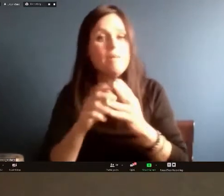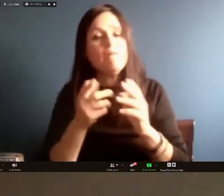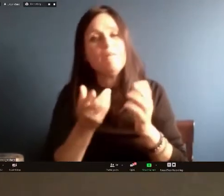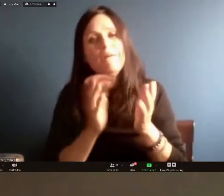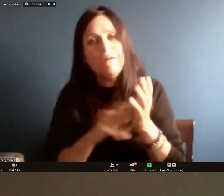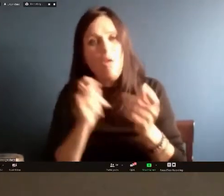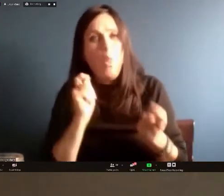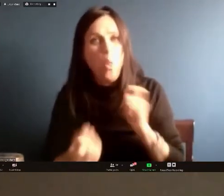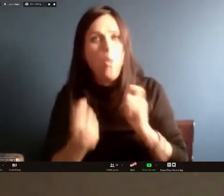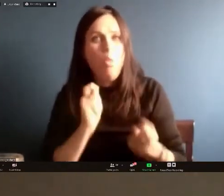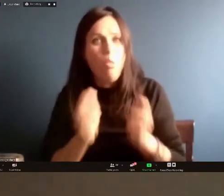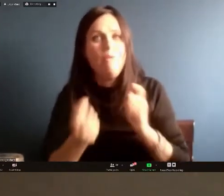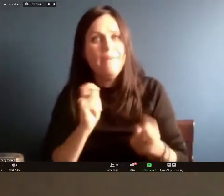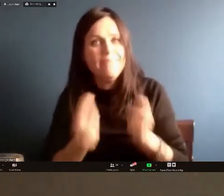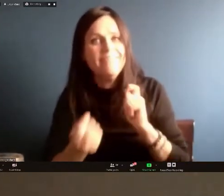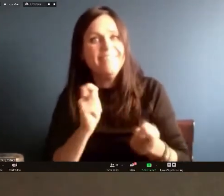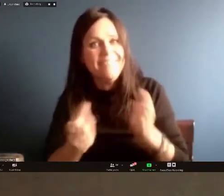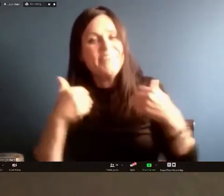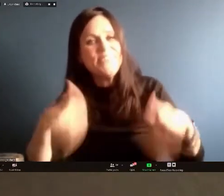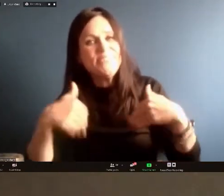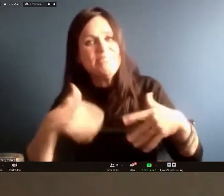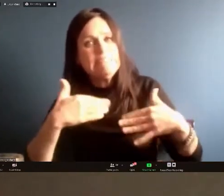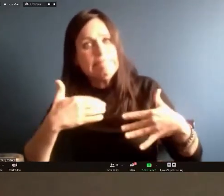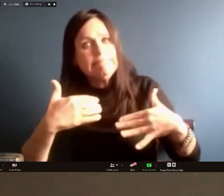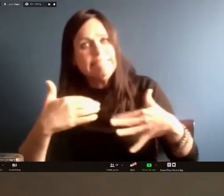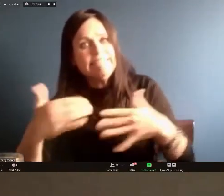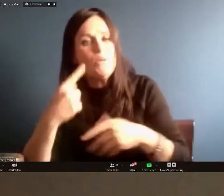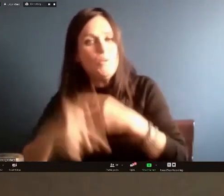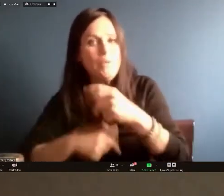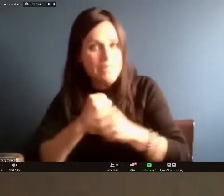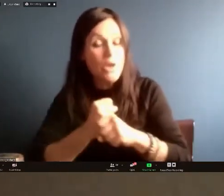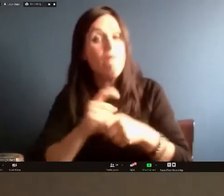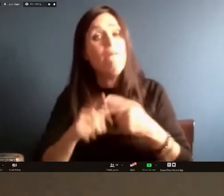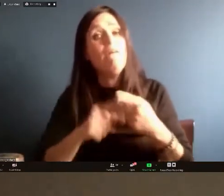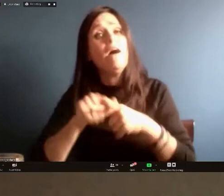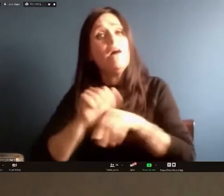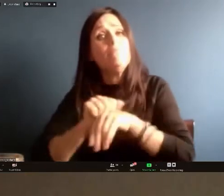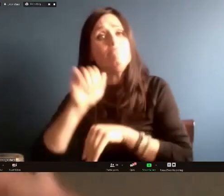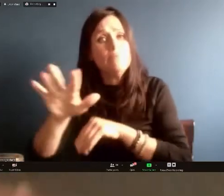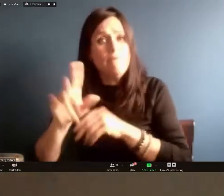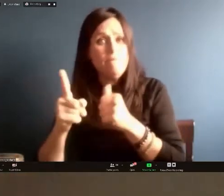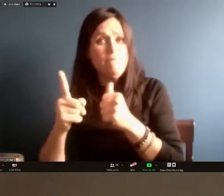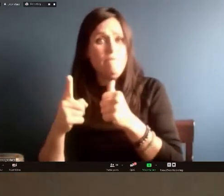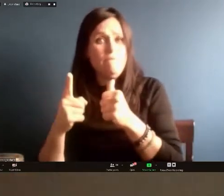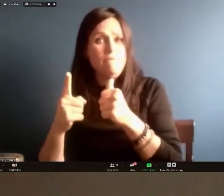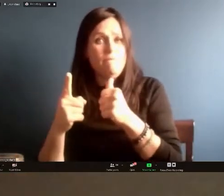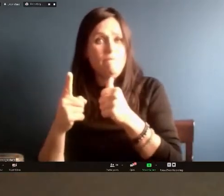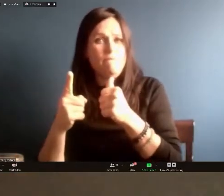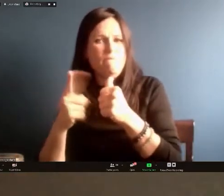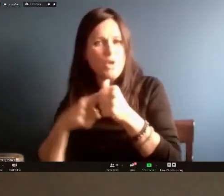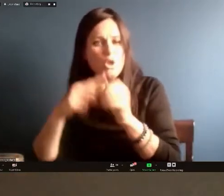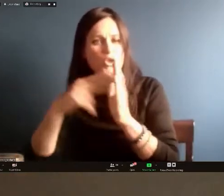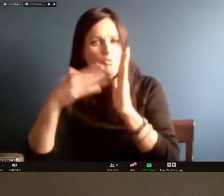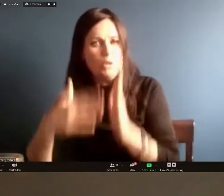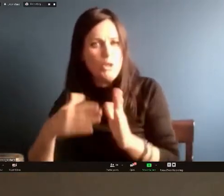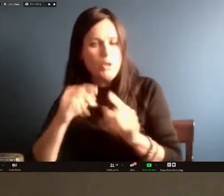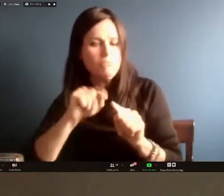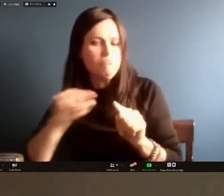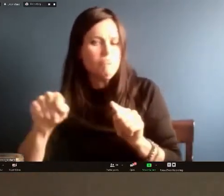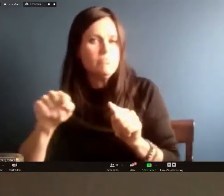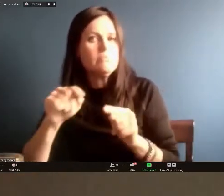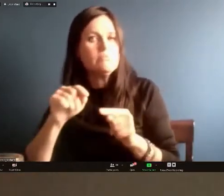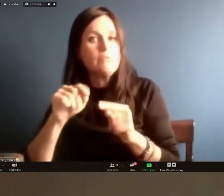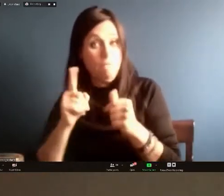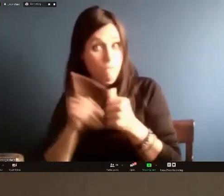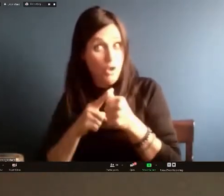on as well. And then I send it to my first line of readers. That would be my